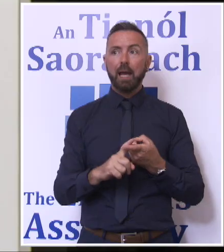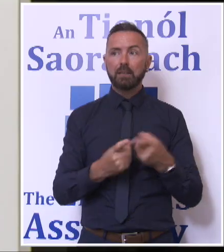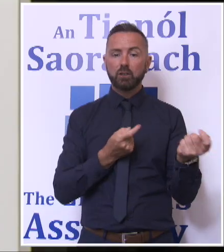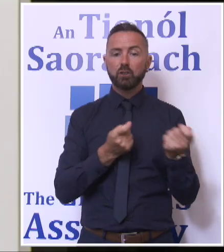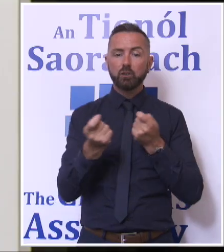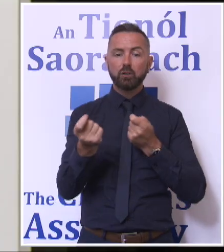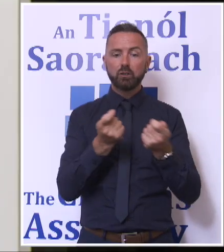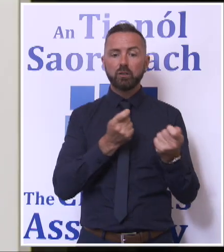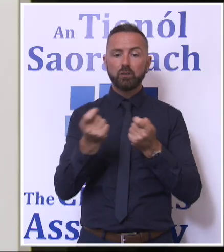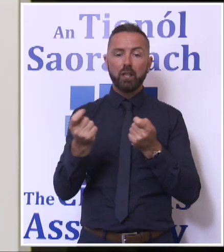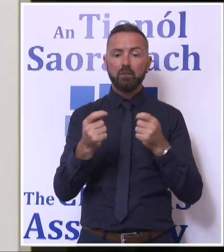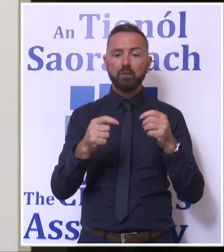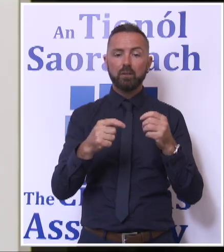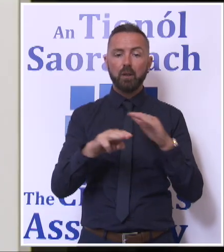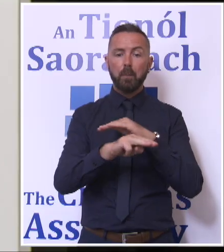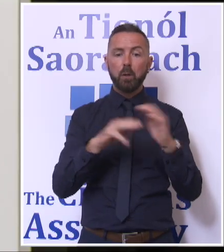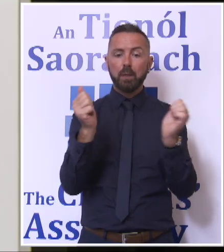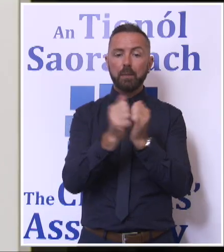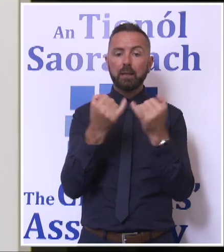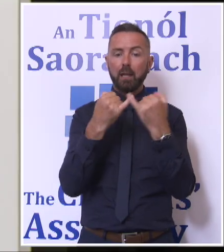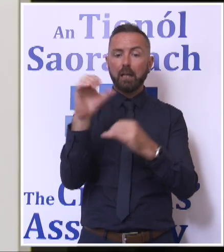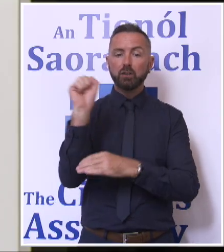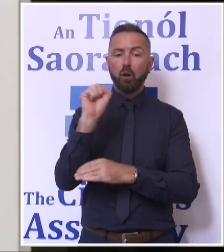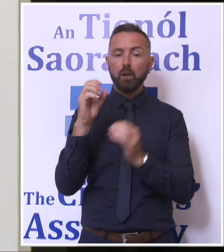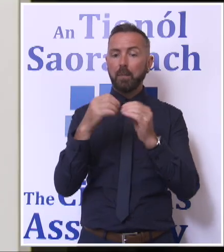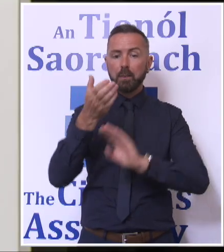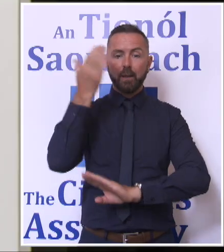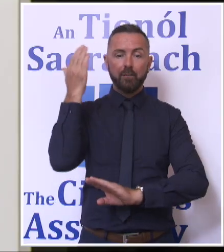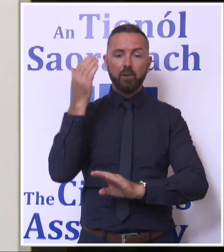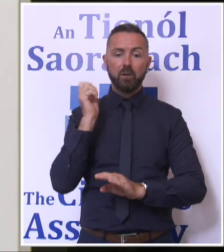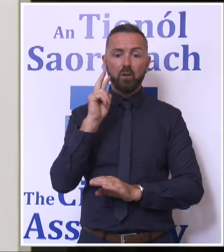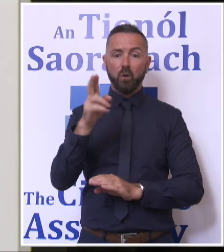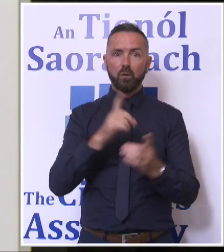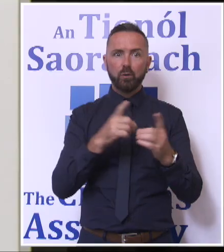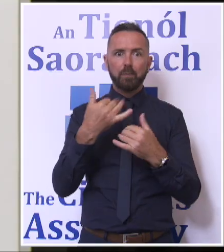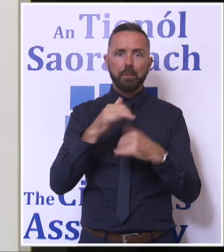chairing the monthly council meeting, as Seána has outlined, or doing media